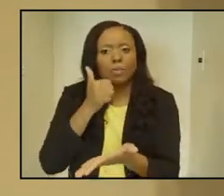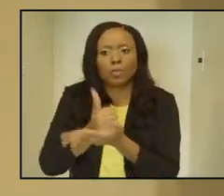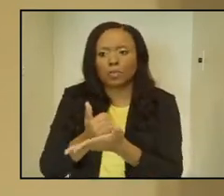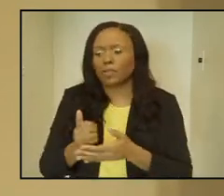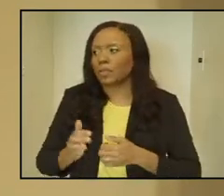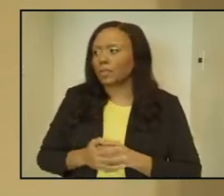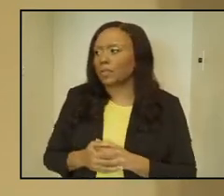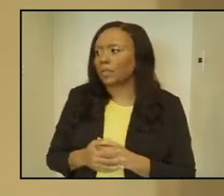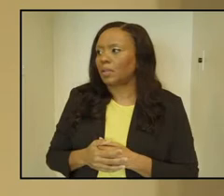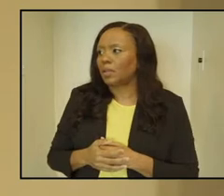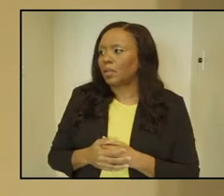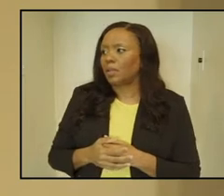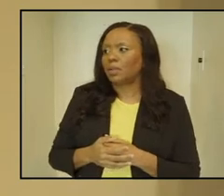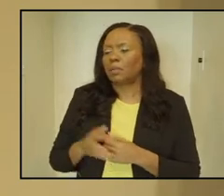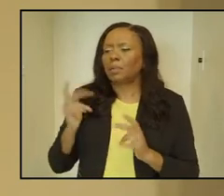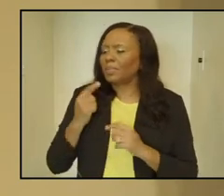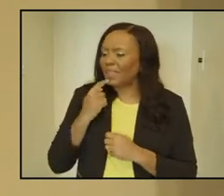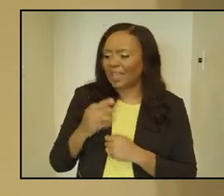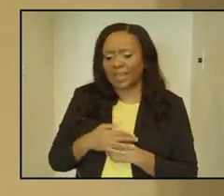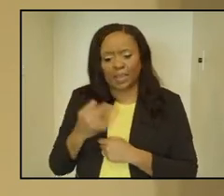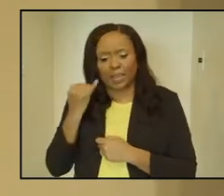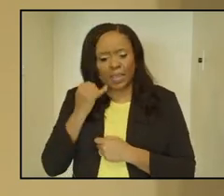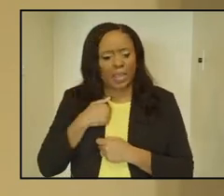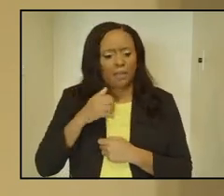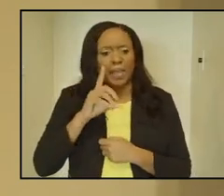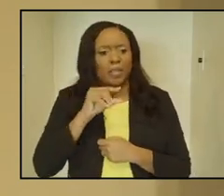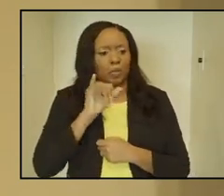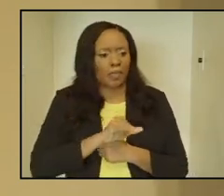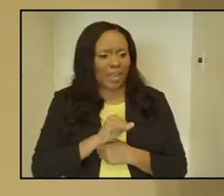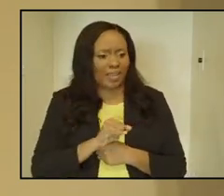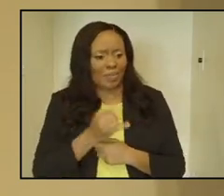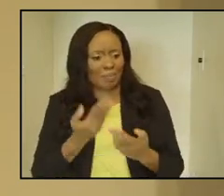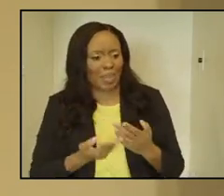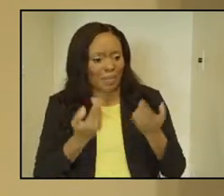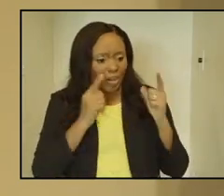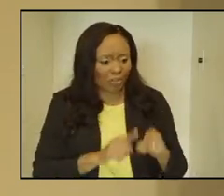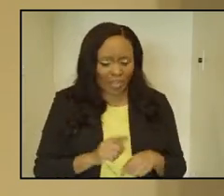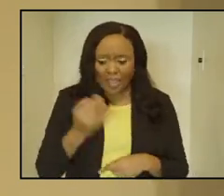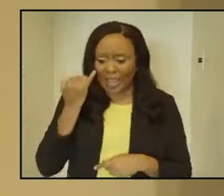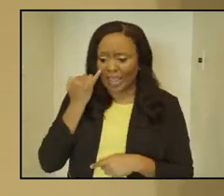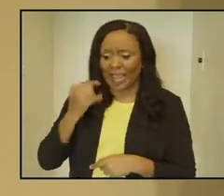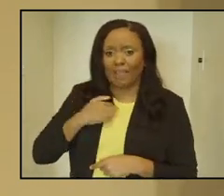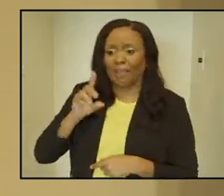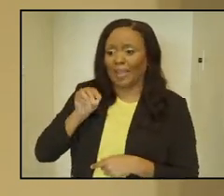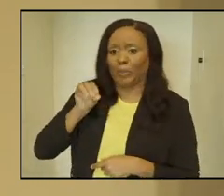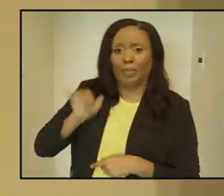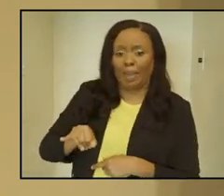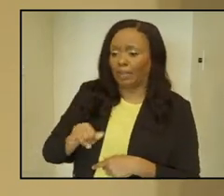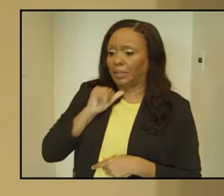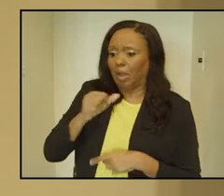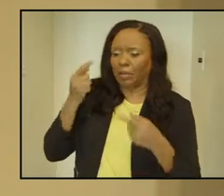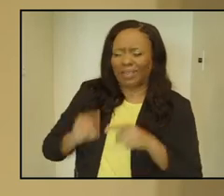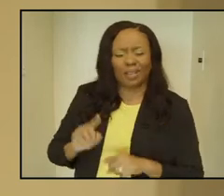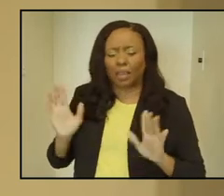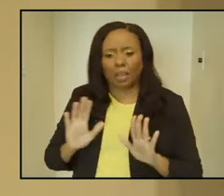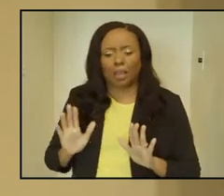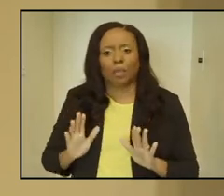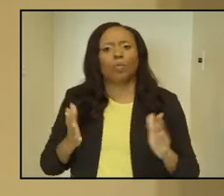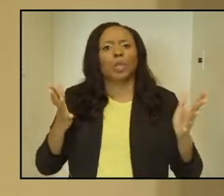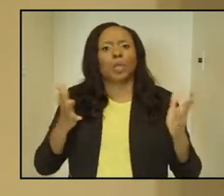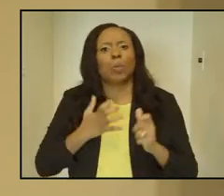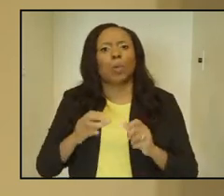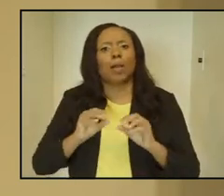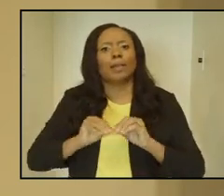is a loss of time and energy that this economy does not have the luxury of being able to lose. And that what we